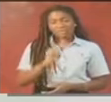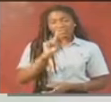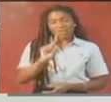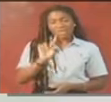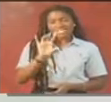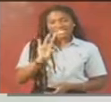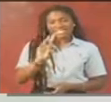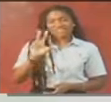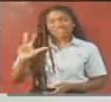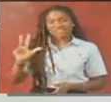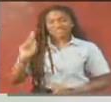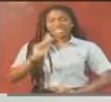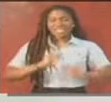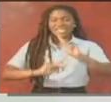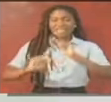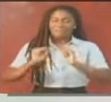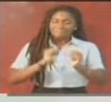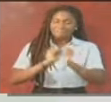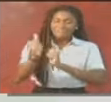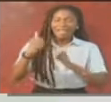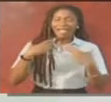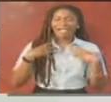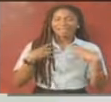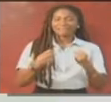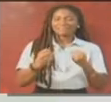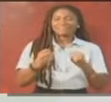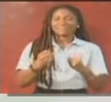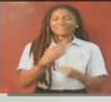8,173 recovered persons at this time, and